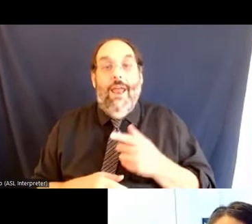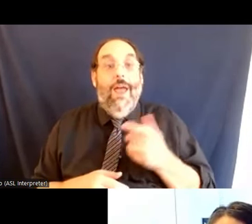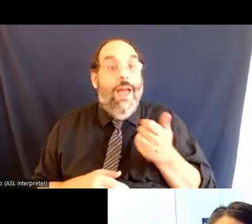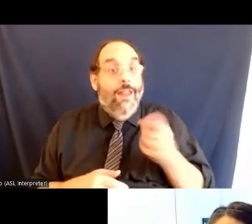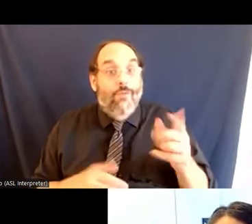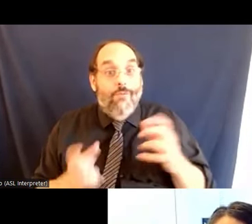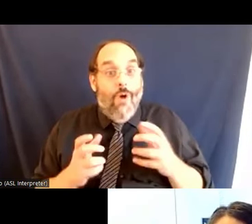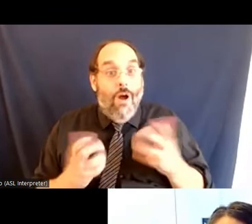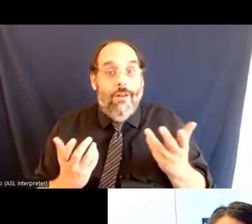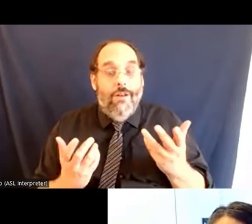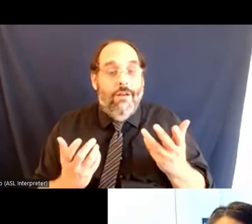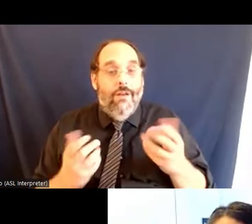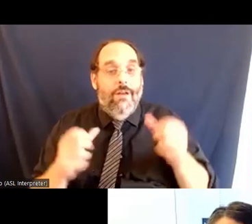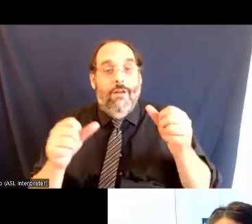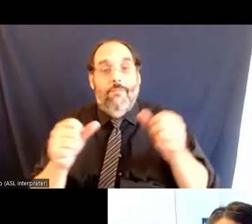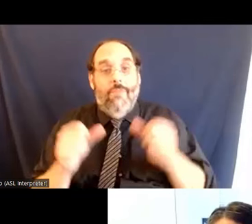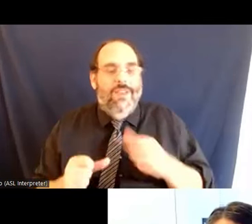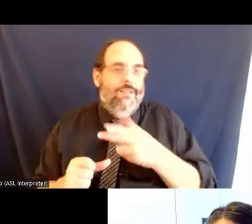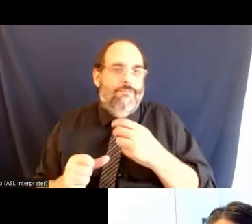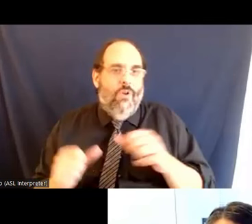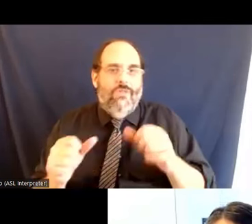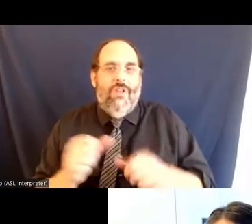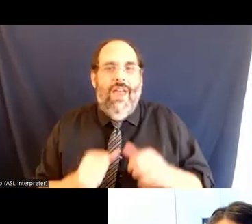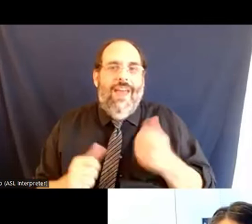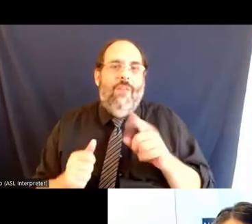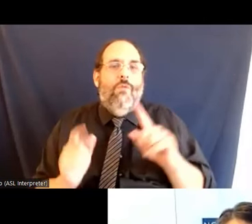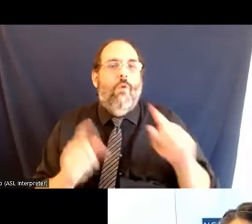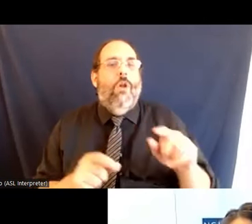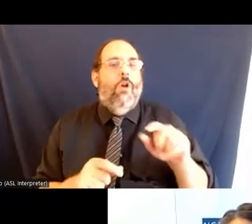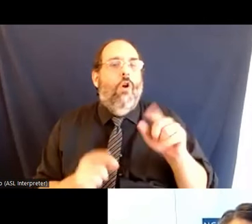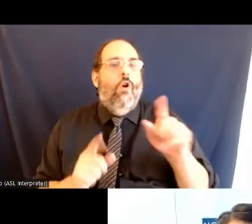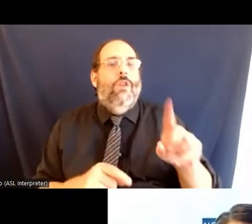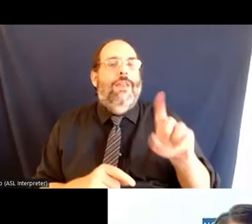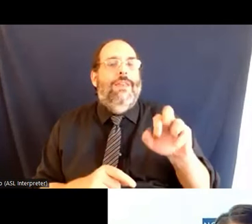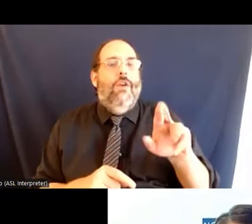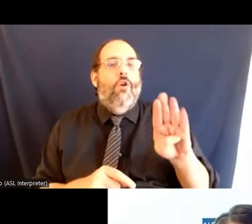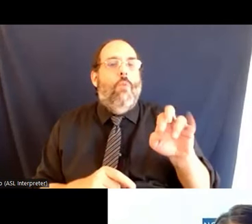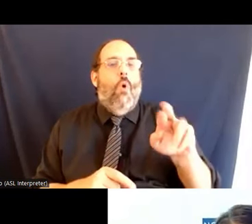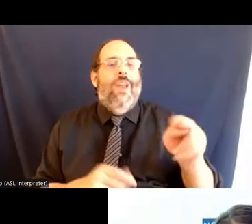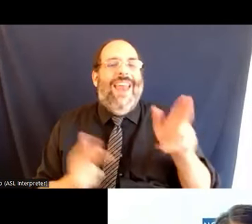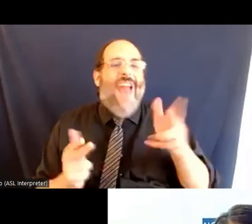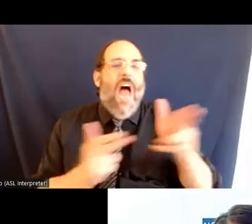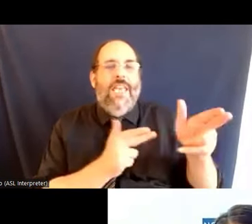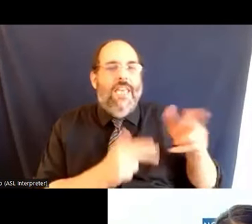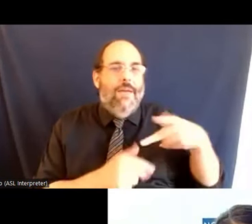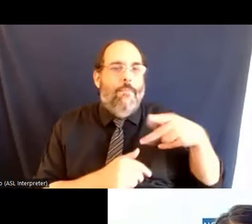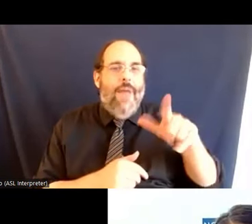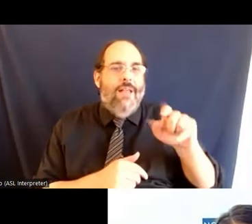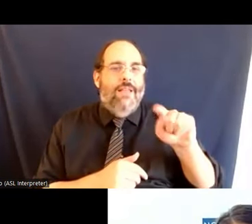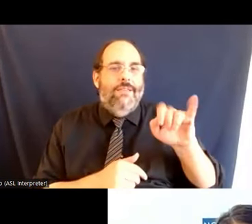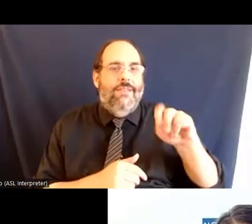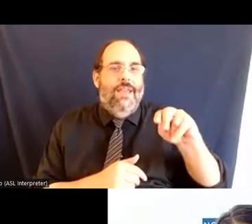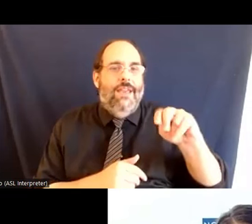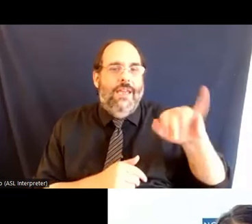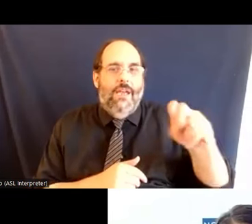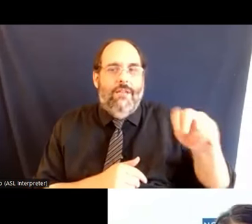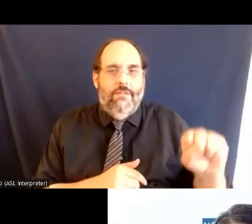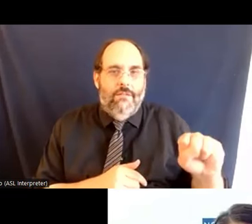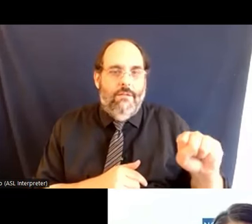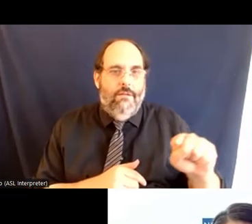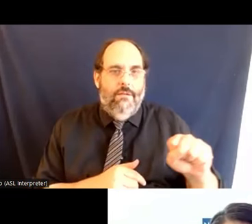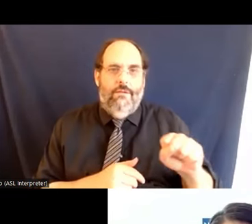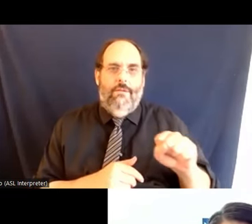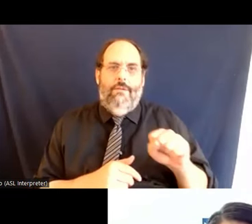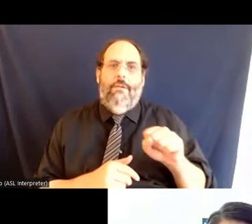to, posting on social media, if anyone wanted to go to Dearborn and hunt Palestinians. So the